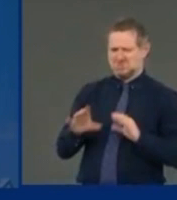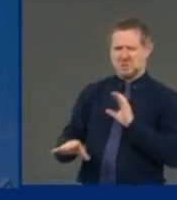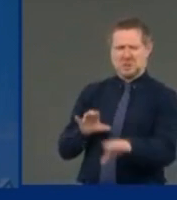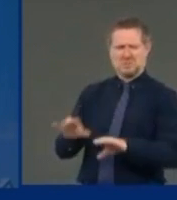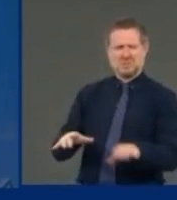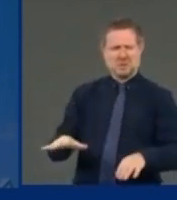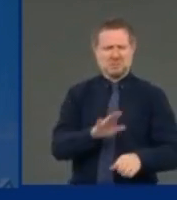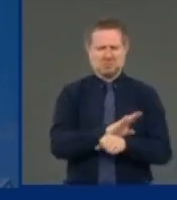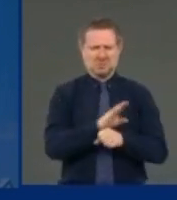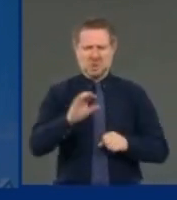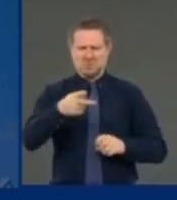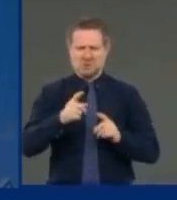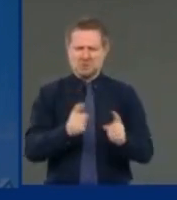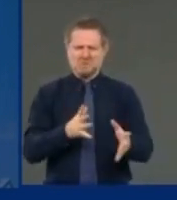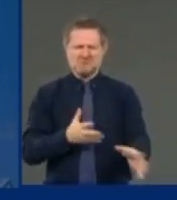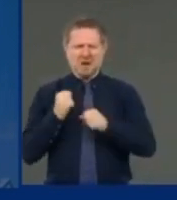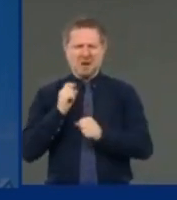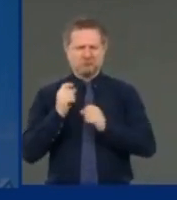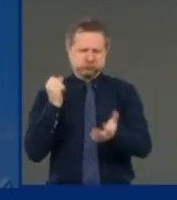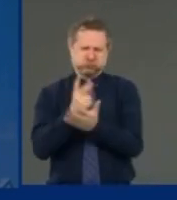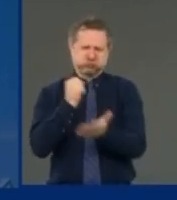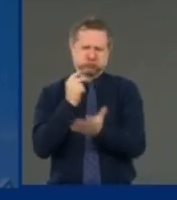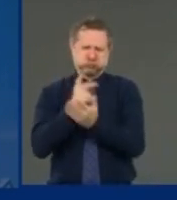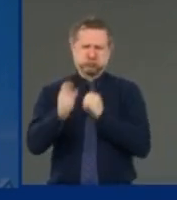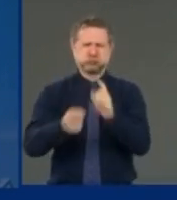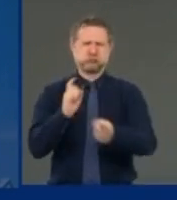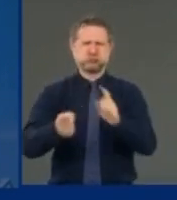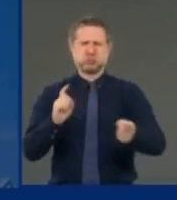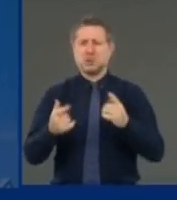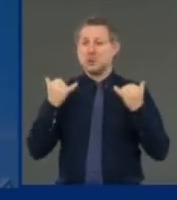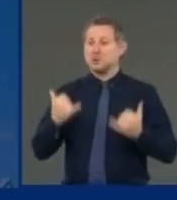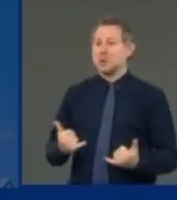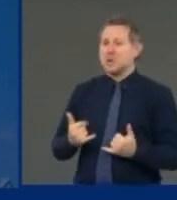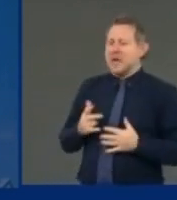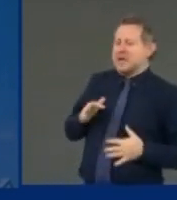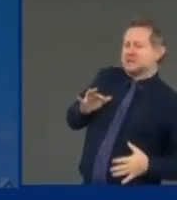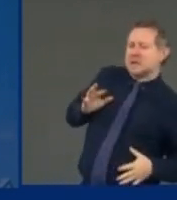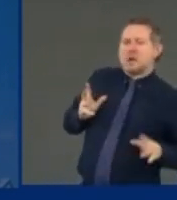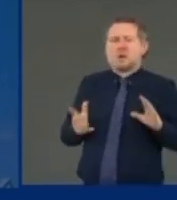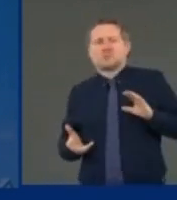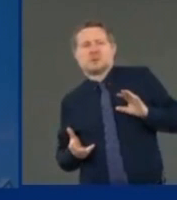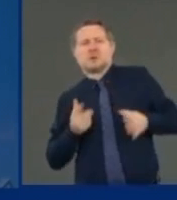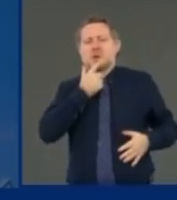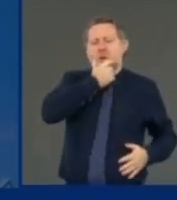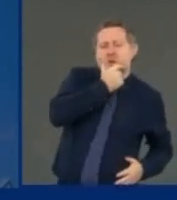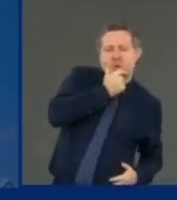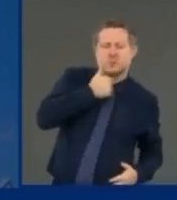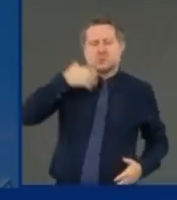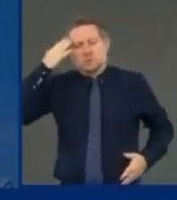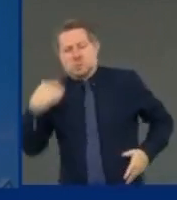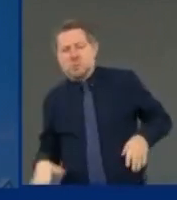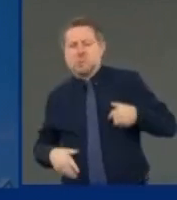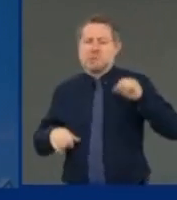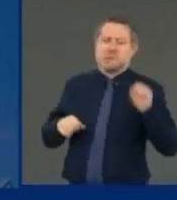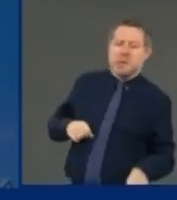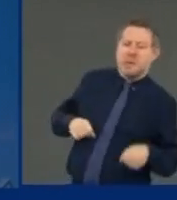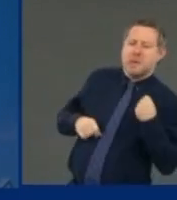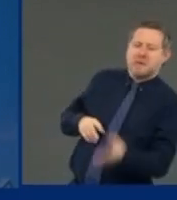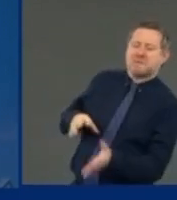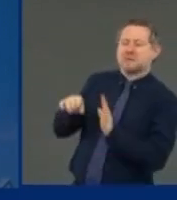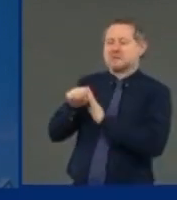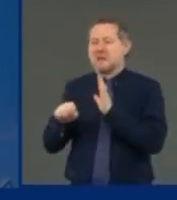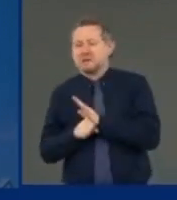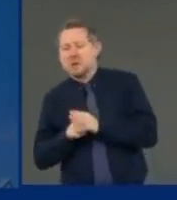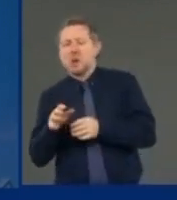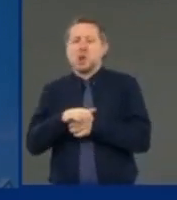businesses, but now they have to think about whether or not they want to fund state governments and local governments, the